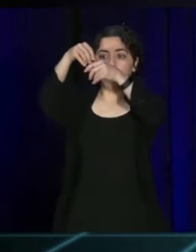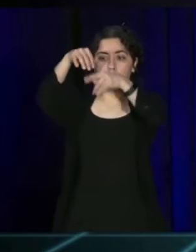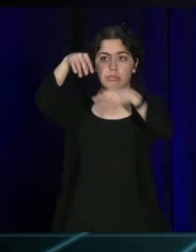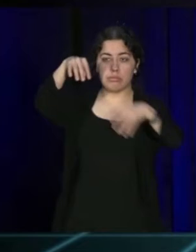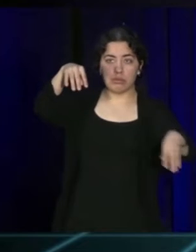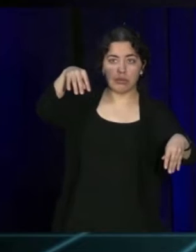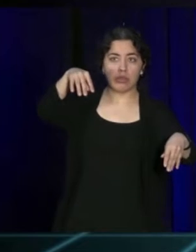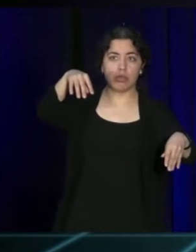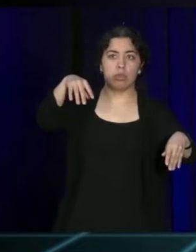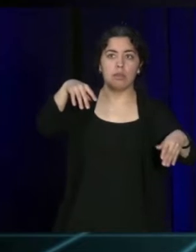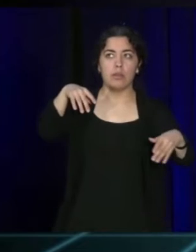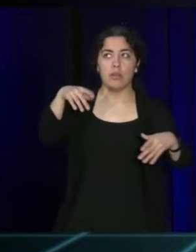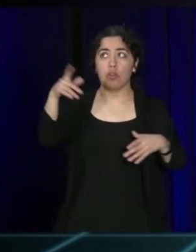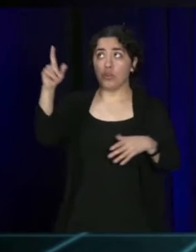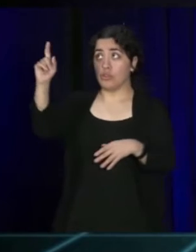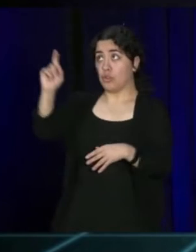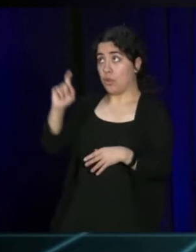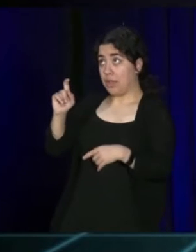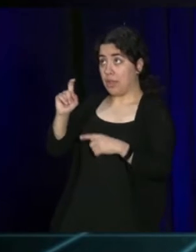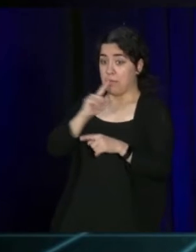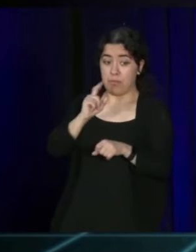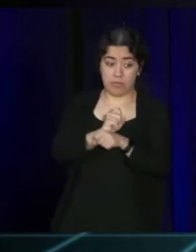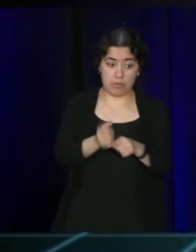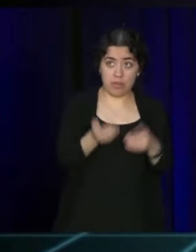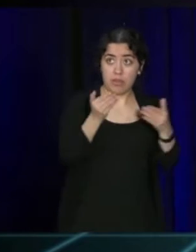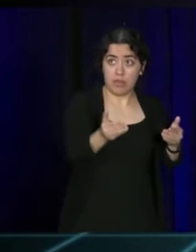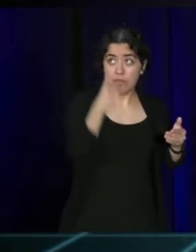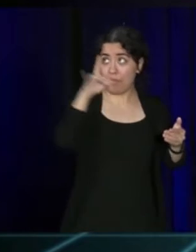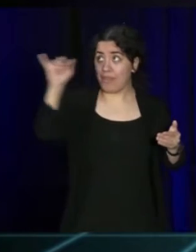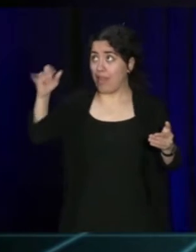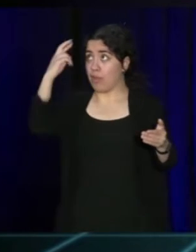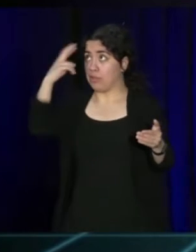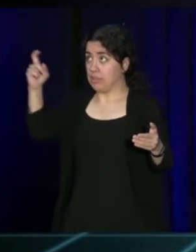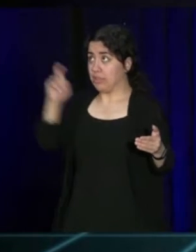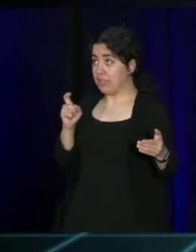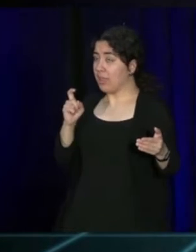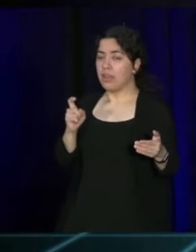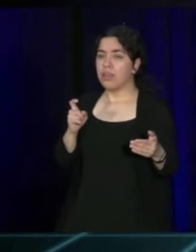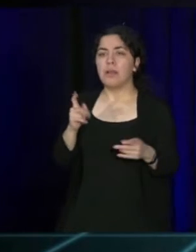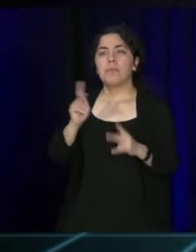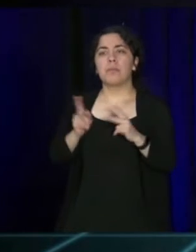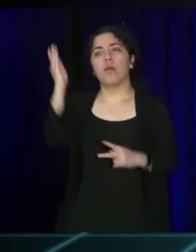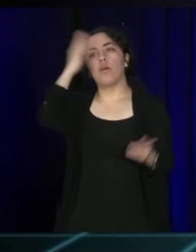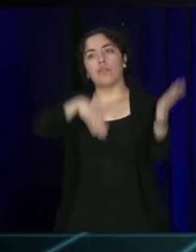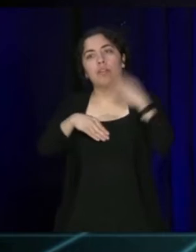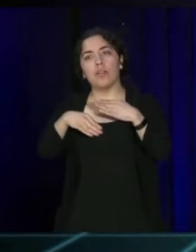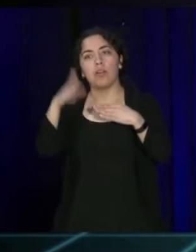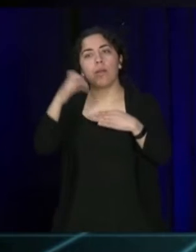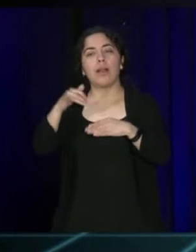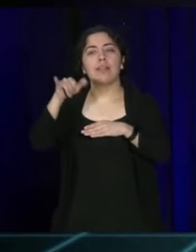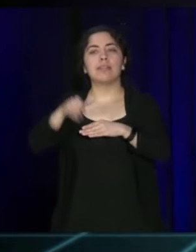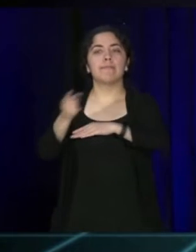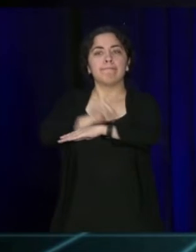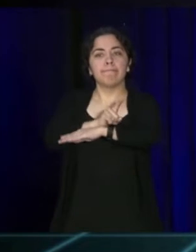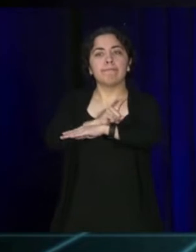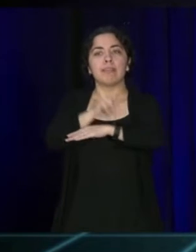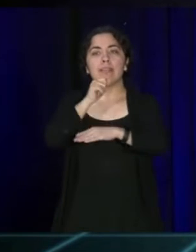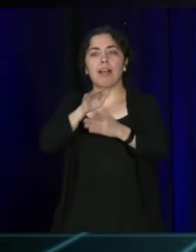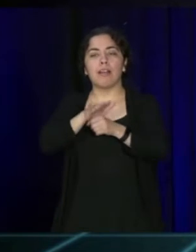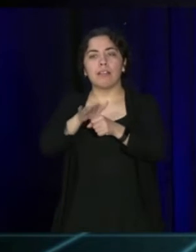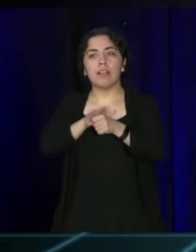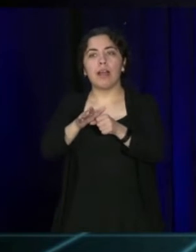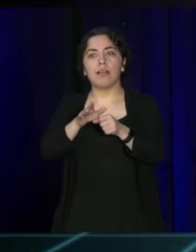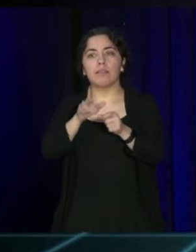what I'm getting. So what I'm getting at is like folks who just go overlooked because they don't stand on stage and they don't tweet enough. And like the opportunity here is how do